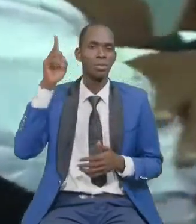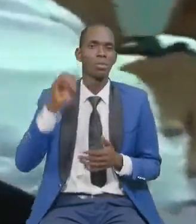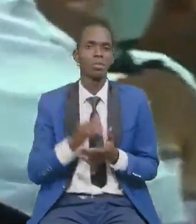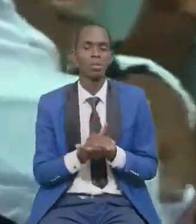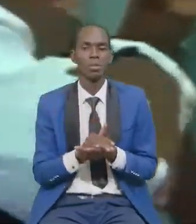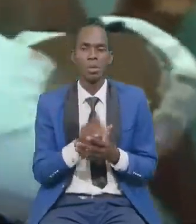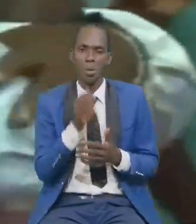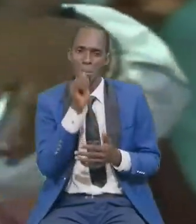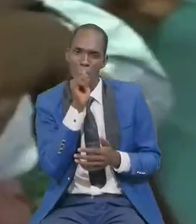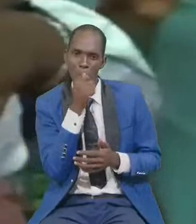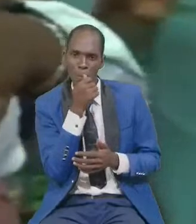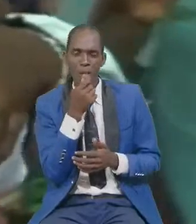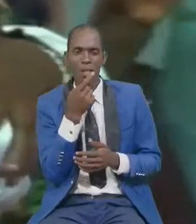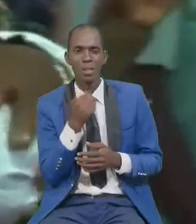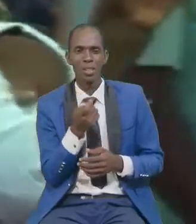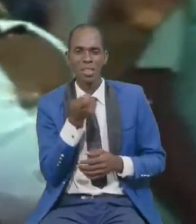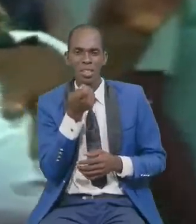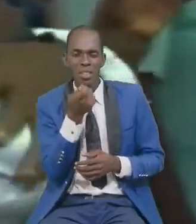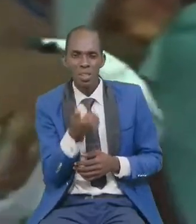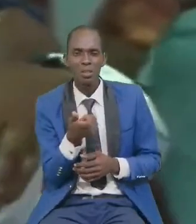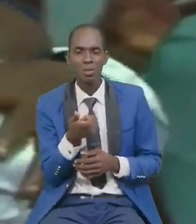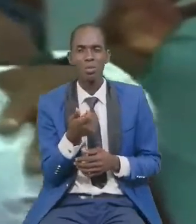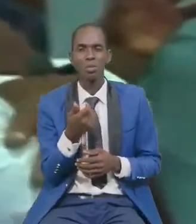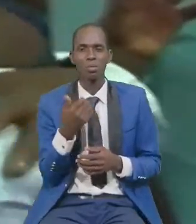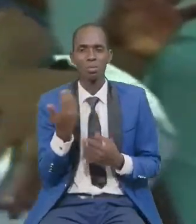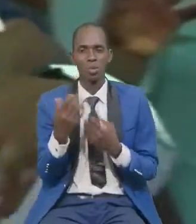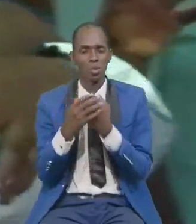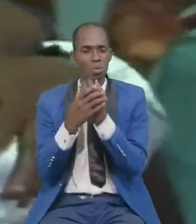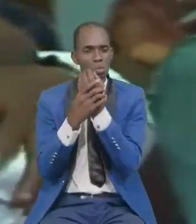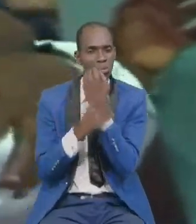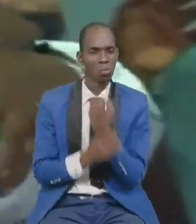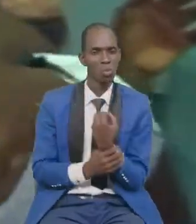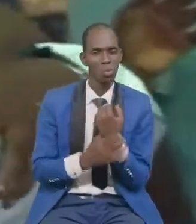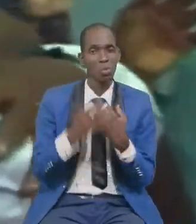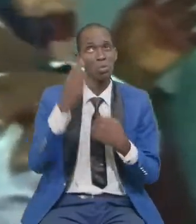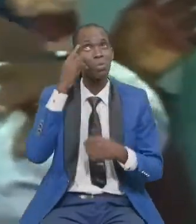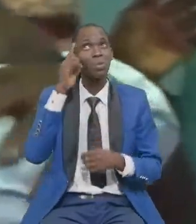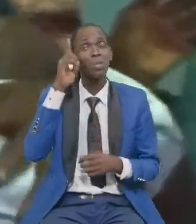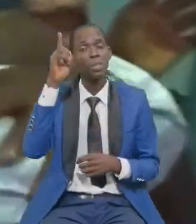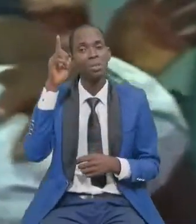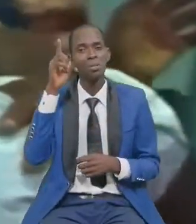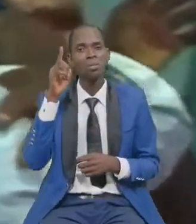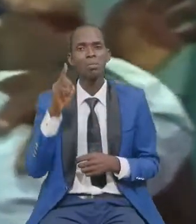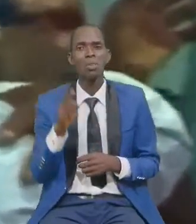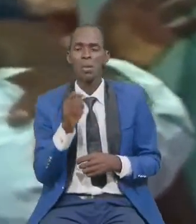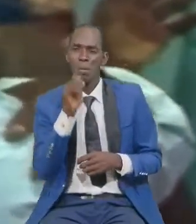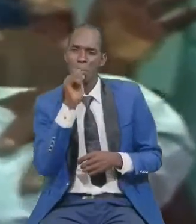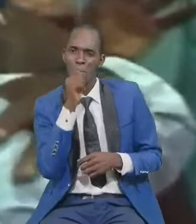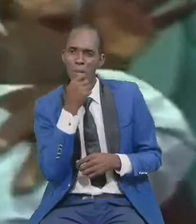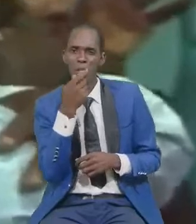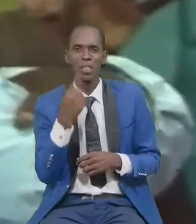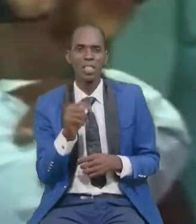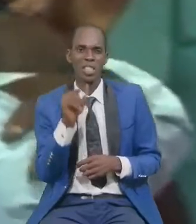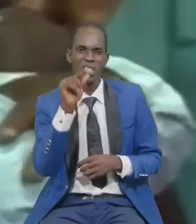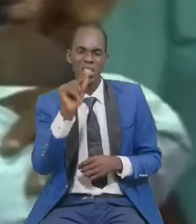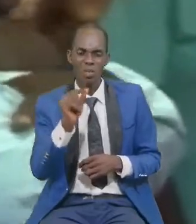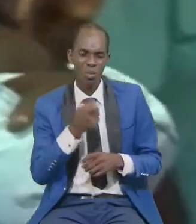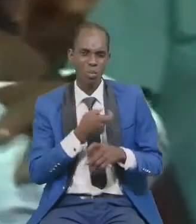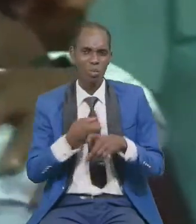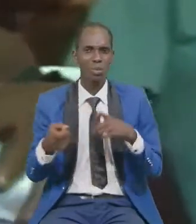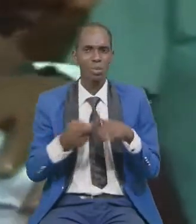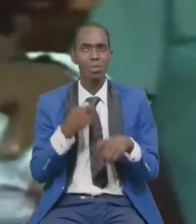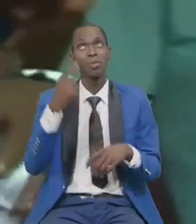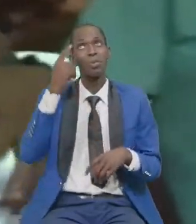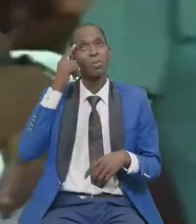Bear the little humiliation for him. very little persecution for him.